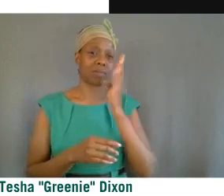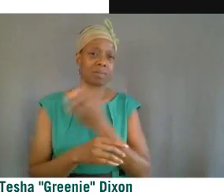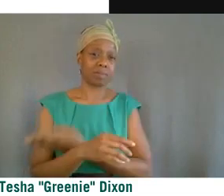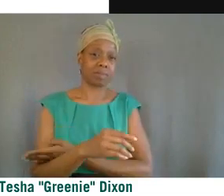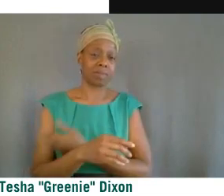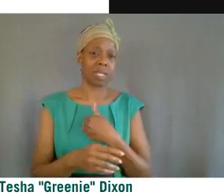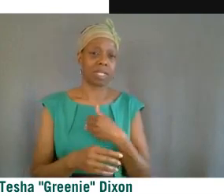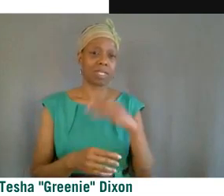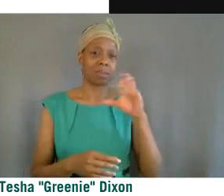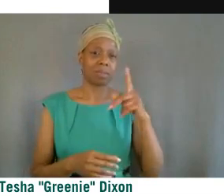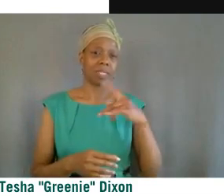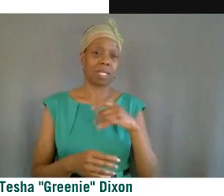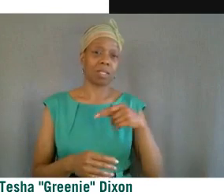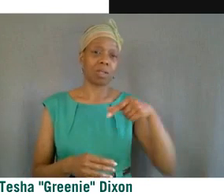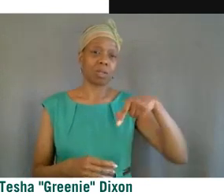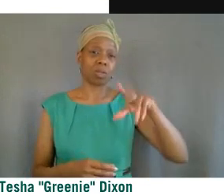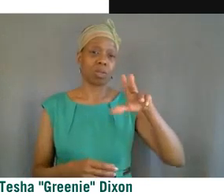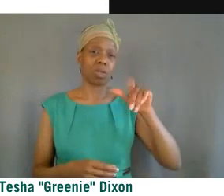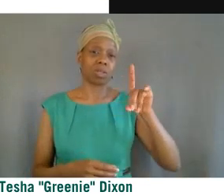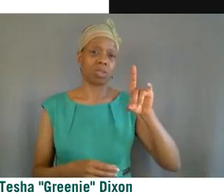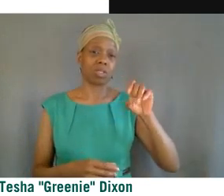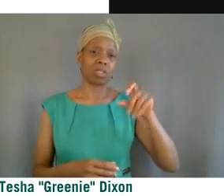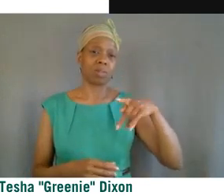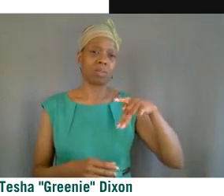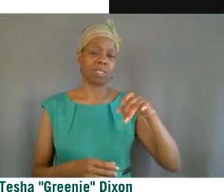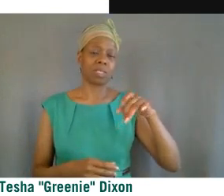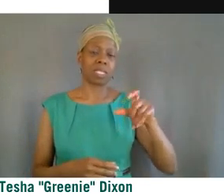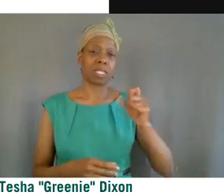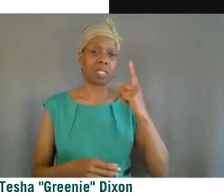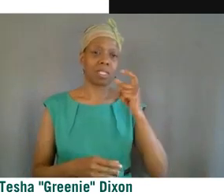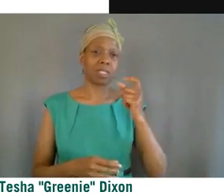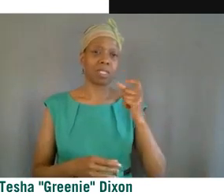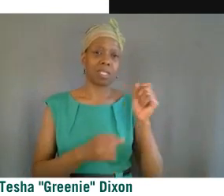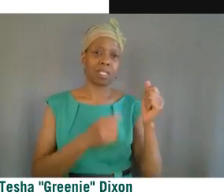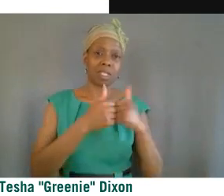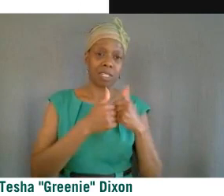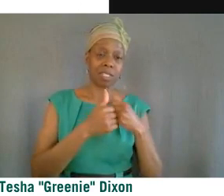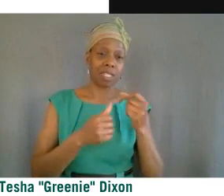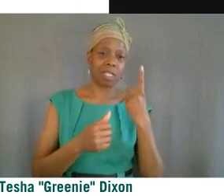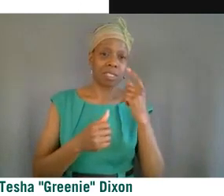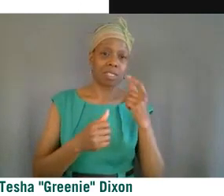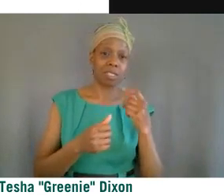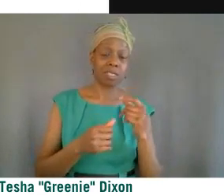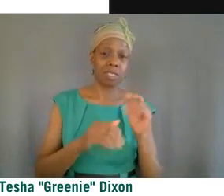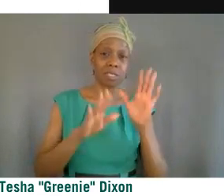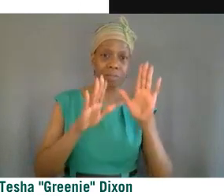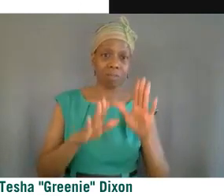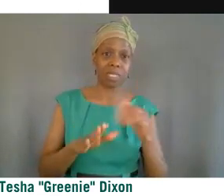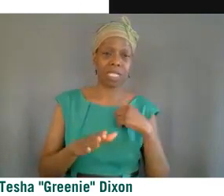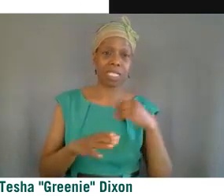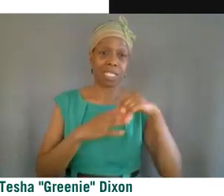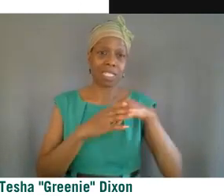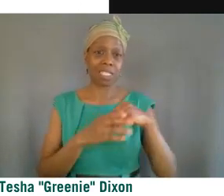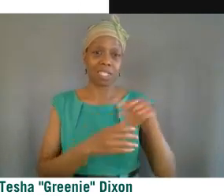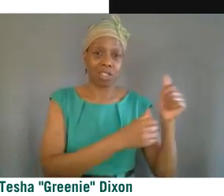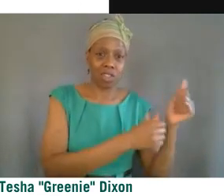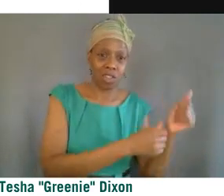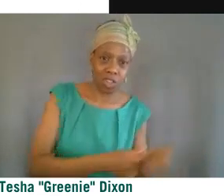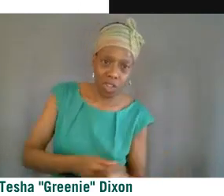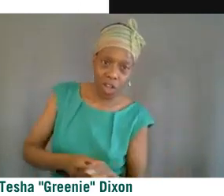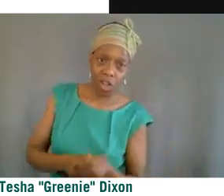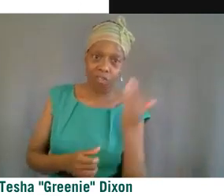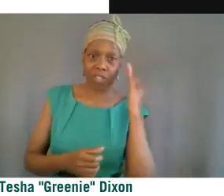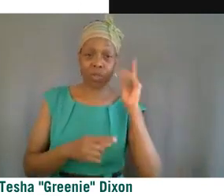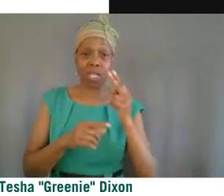He even gets into golf. He moves a lot, even though he cannot use a controller. He gets excited to watch his cousin go through the games. And so, Cynthia, I think that's a great